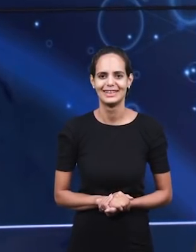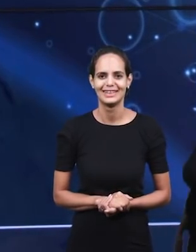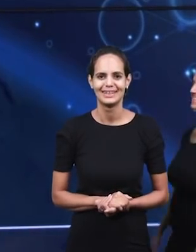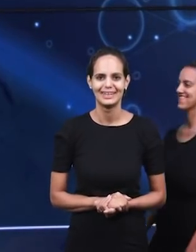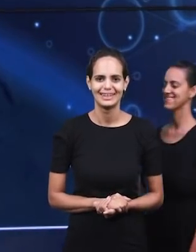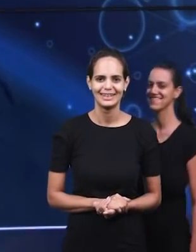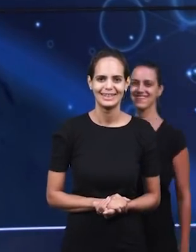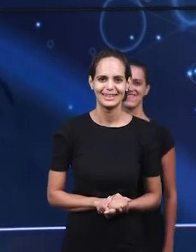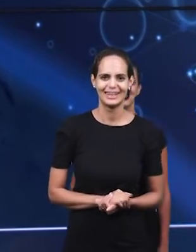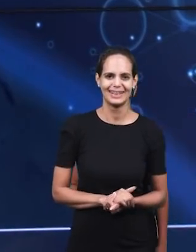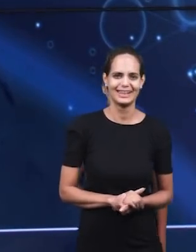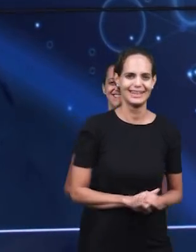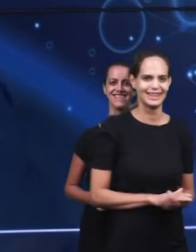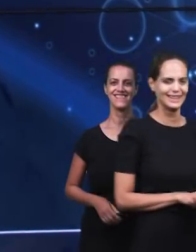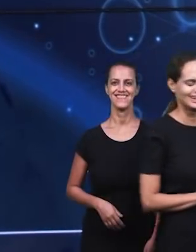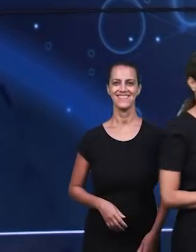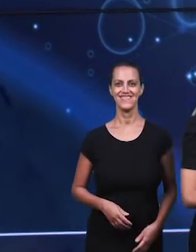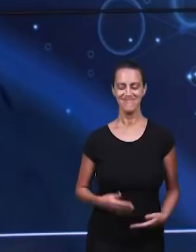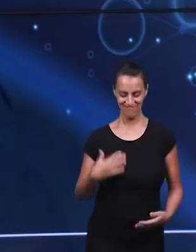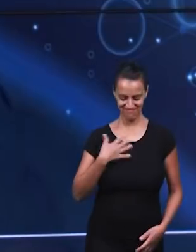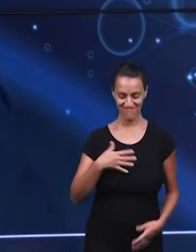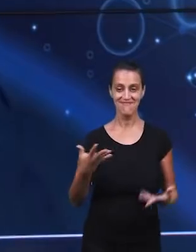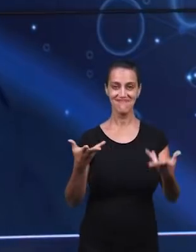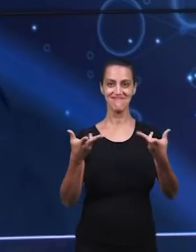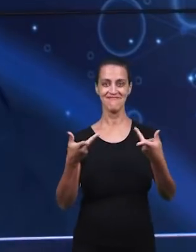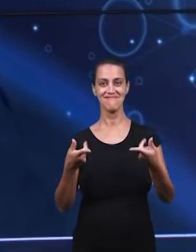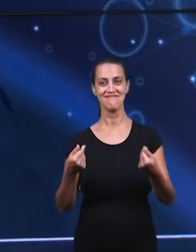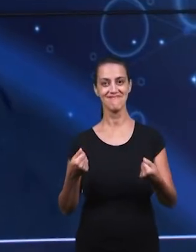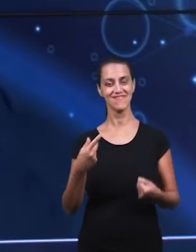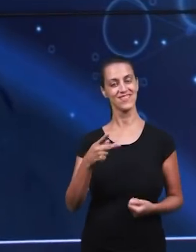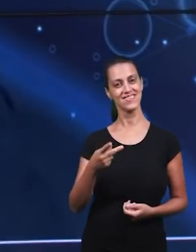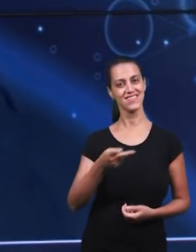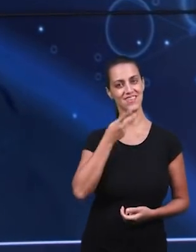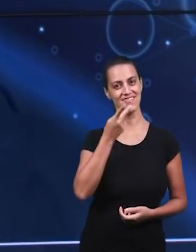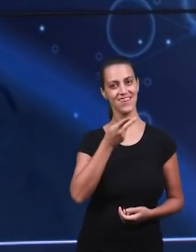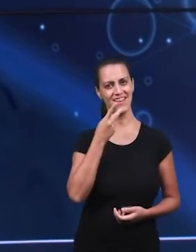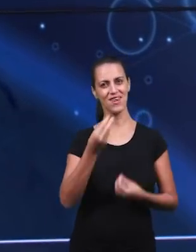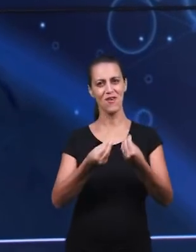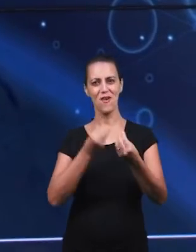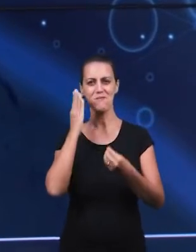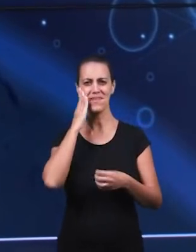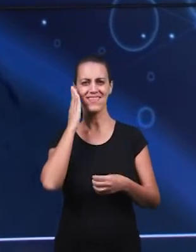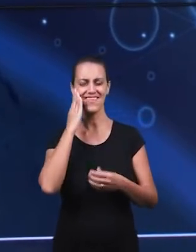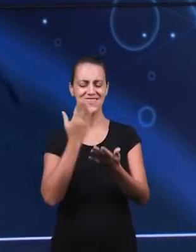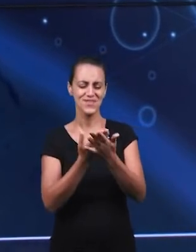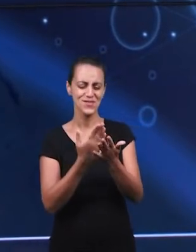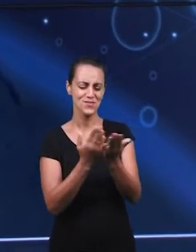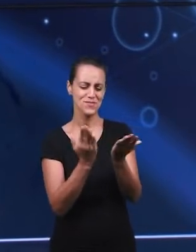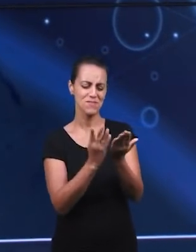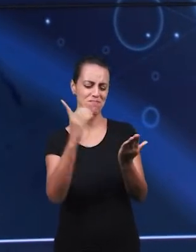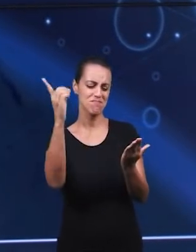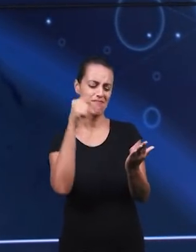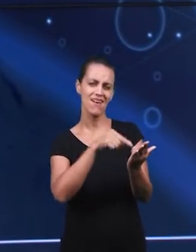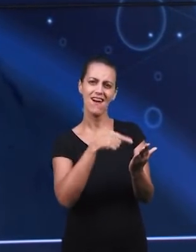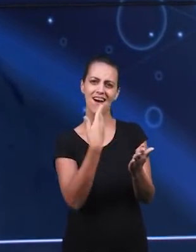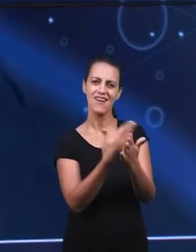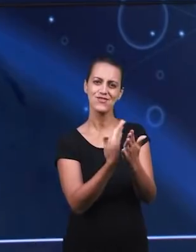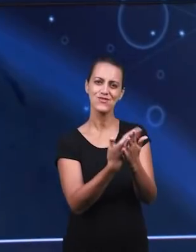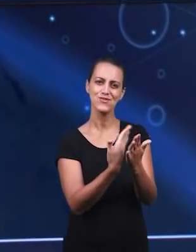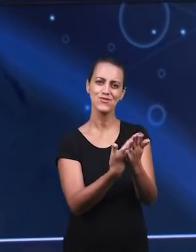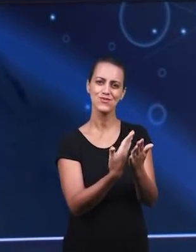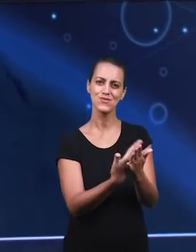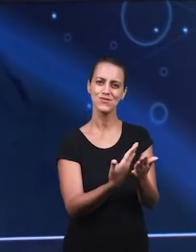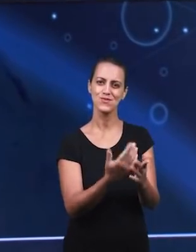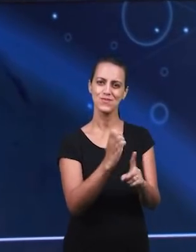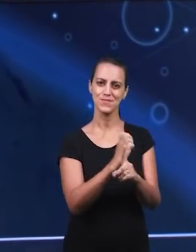maravilha a sua expressão do seu sentimento ao estudar a palavra de Deus, os estudos